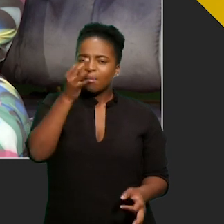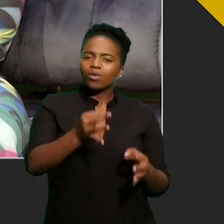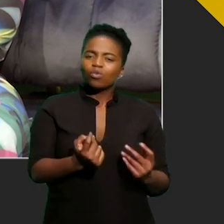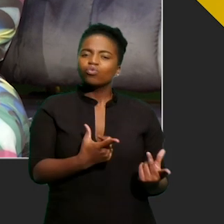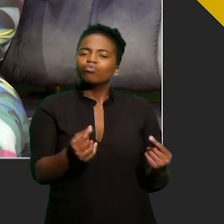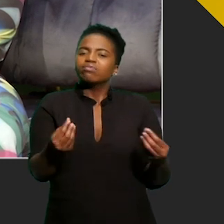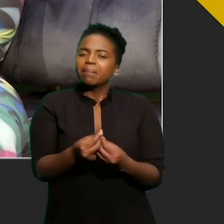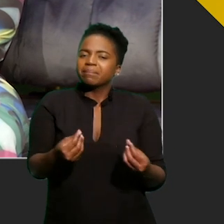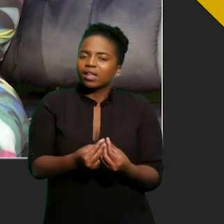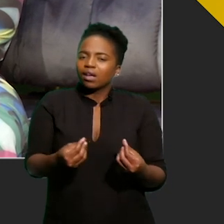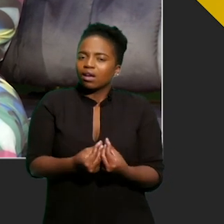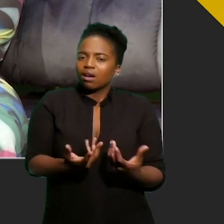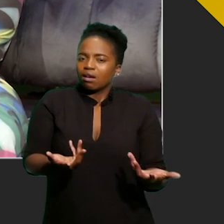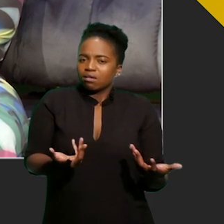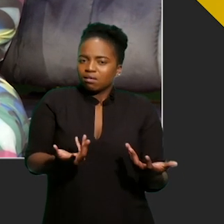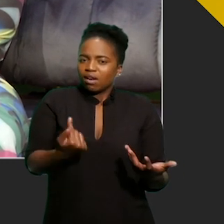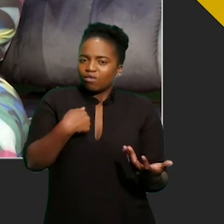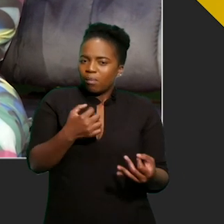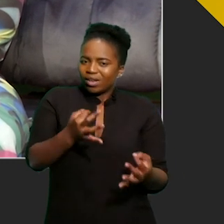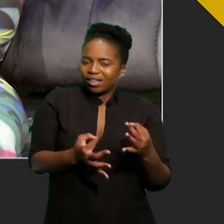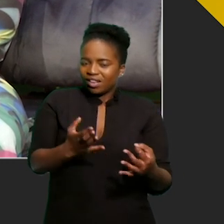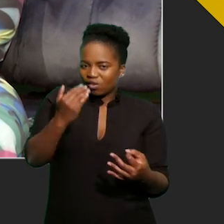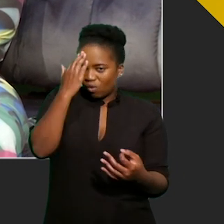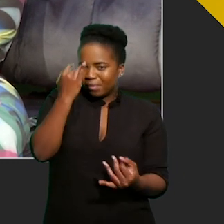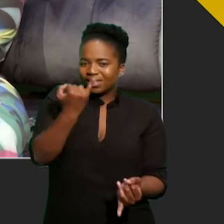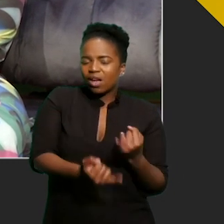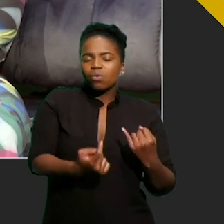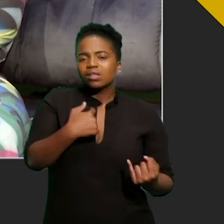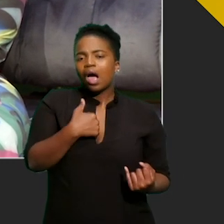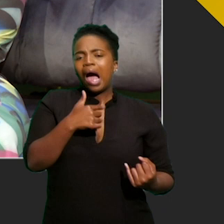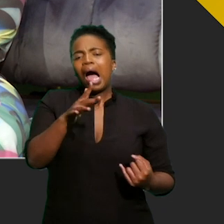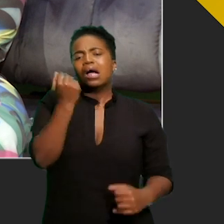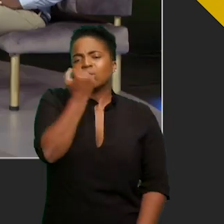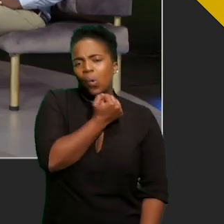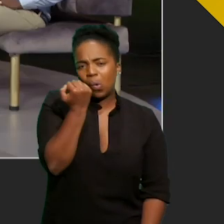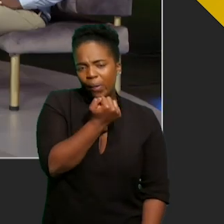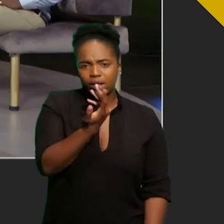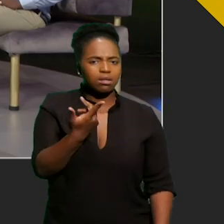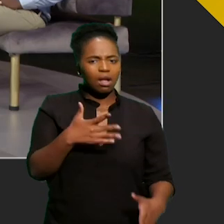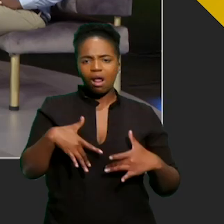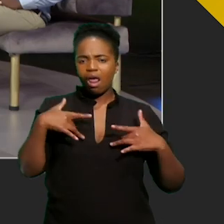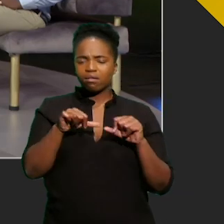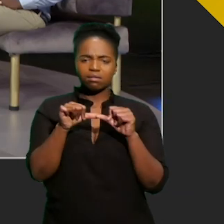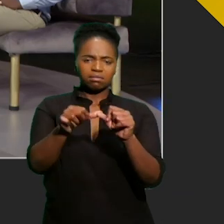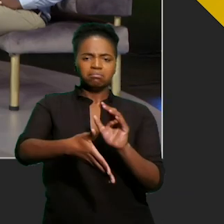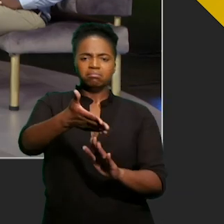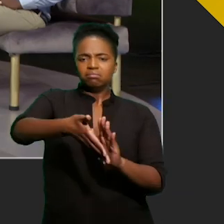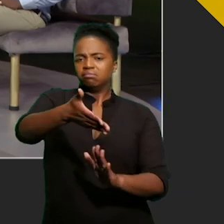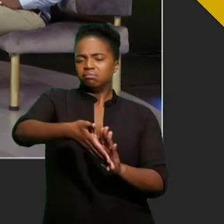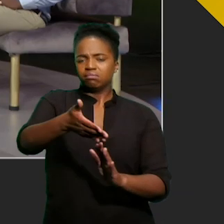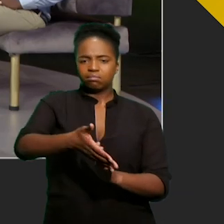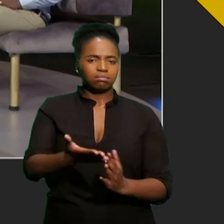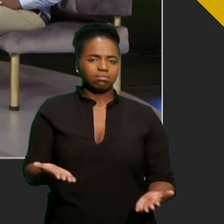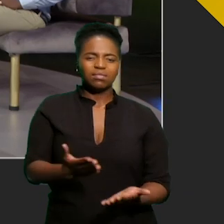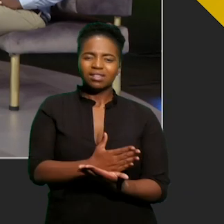something in your space politically, you make a mistake, you say something, you come back and you apologize, you move on. Which has always been used as